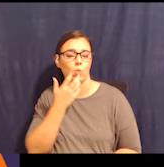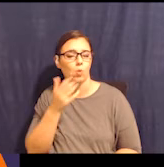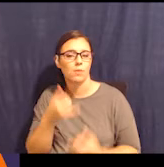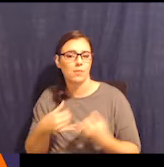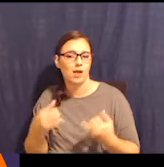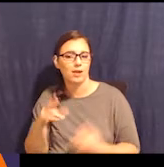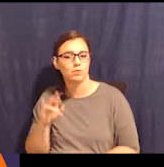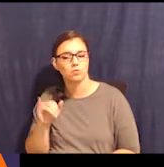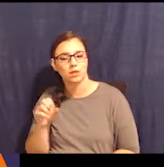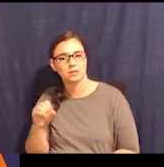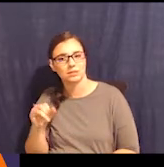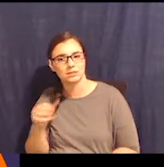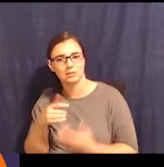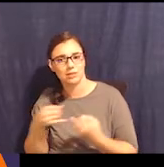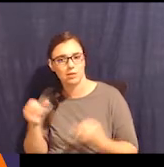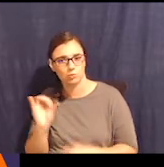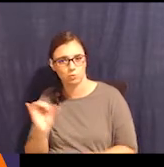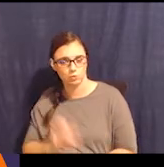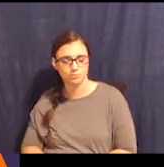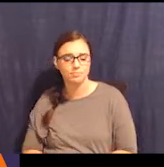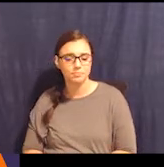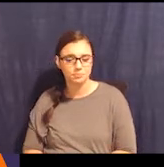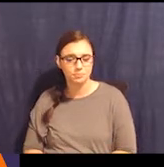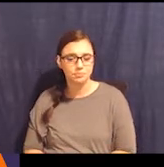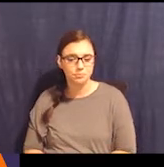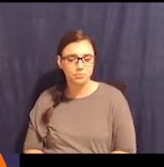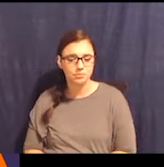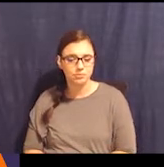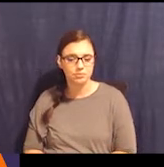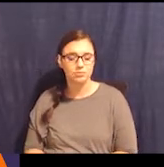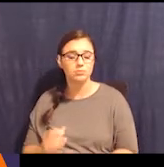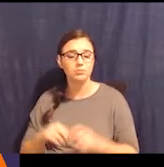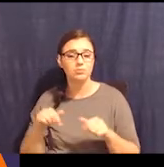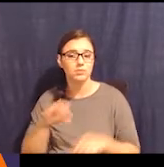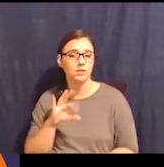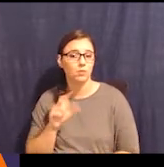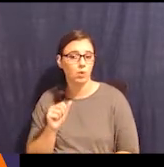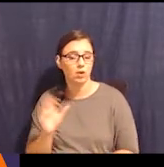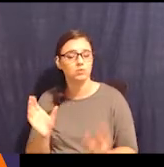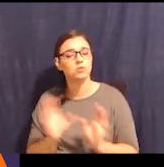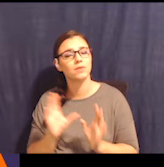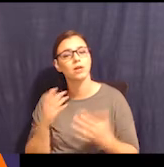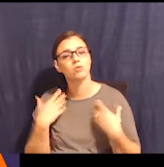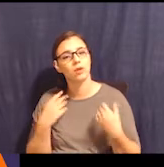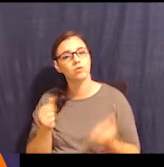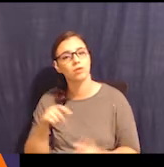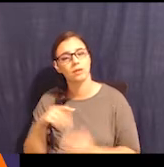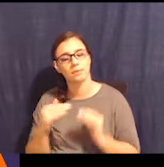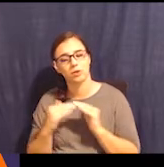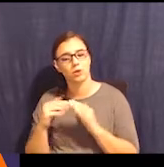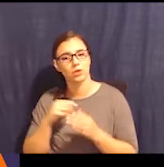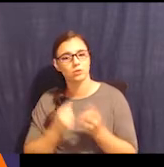In Florida, certified recovery peer support specialists are peer specialists who self-identify